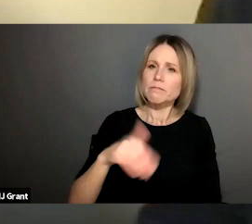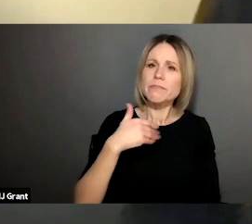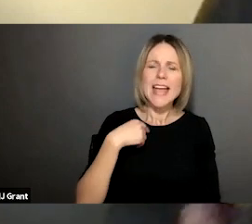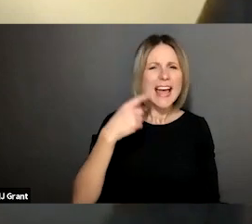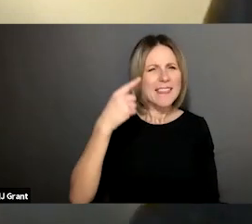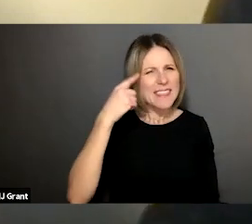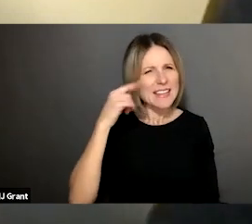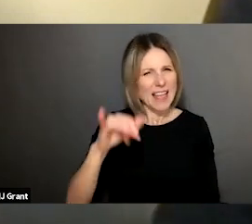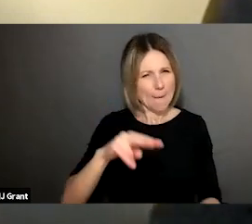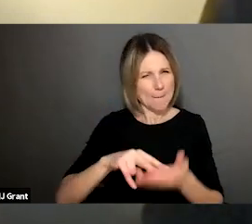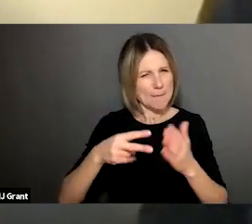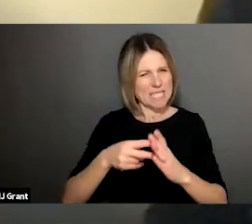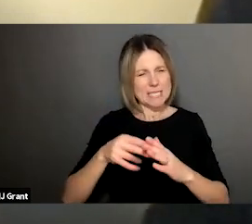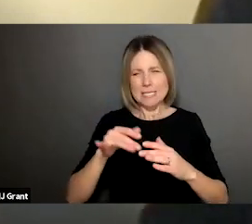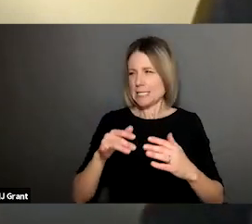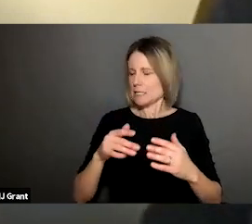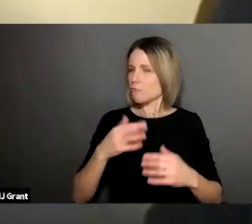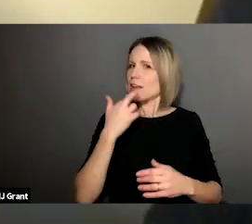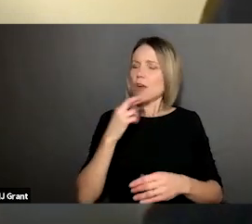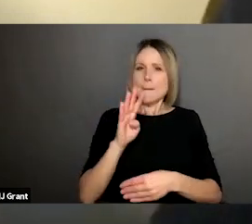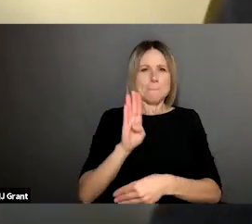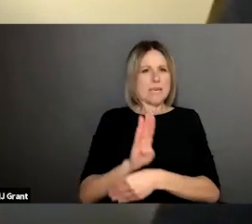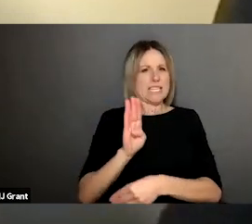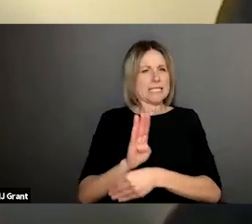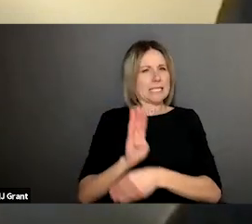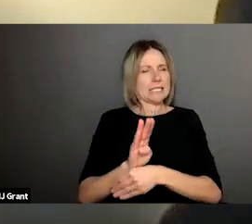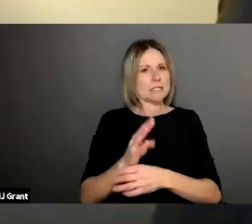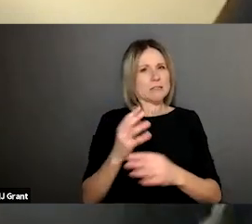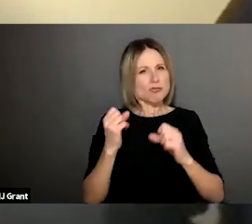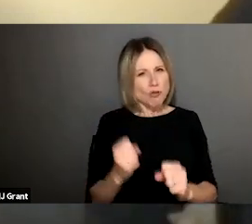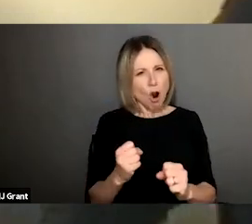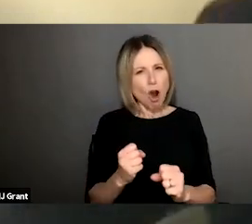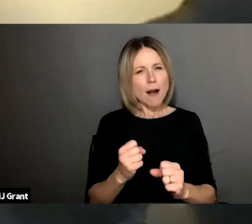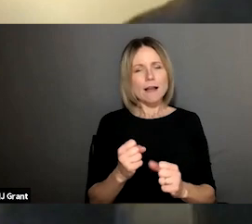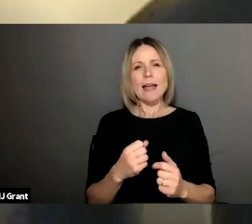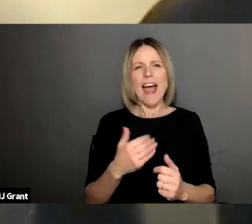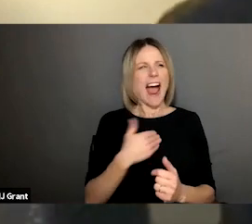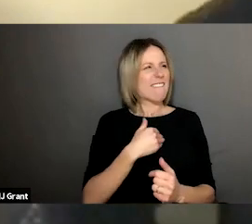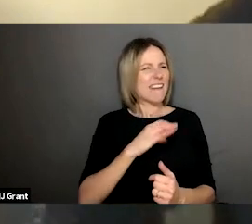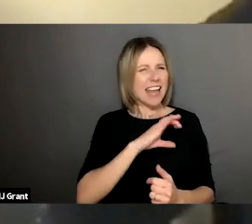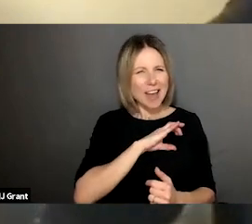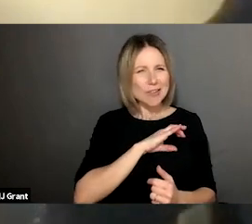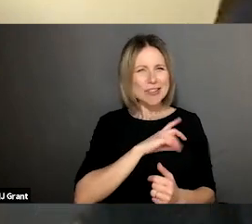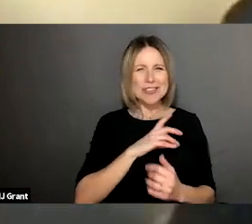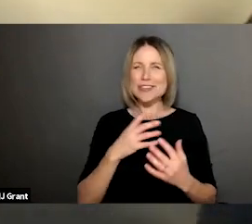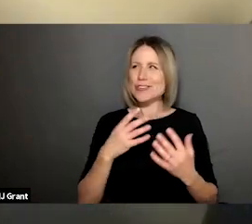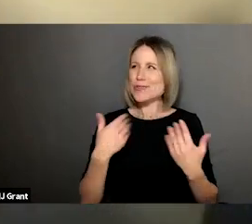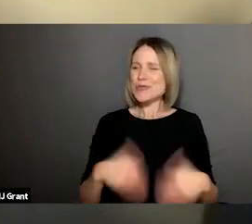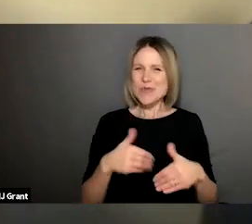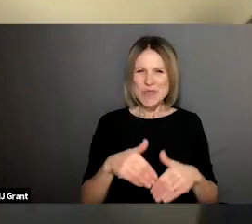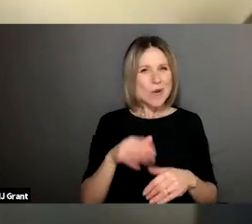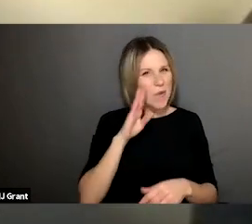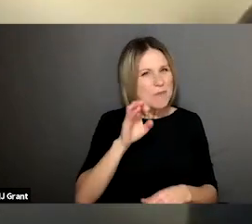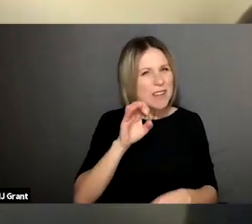strength of enterprise and character that comes out of that, that suggests to me, this is going to be a pretty fun